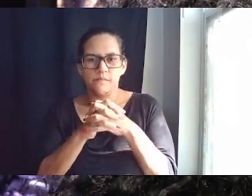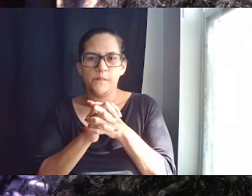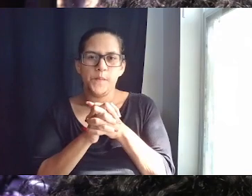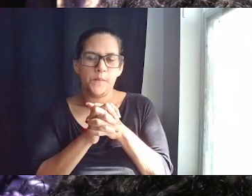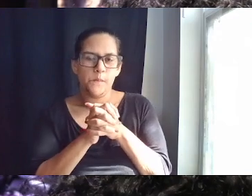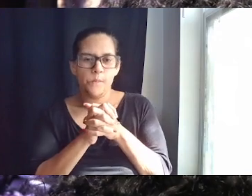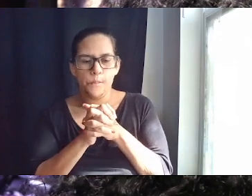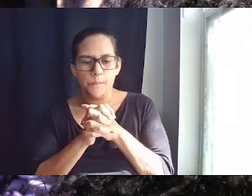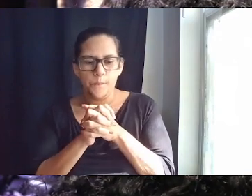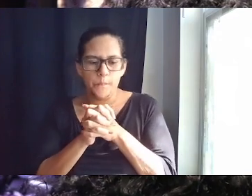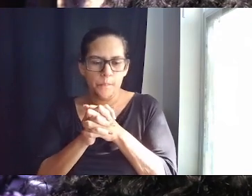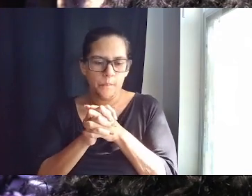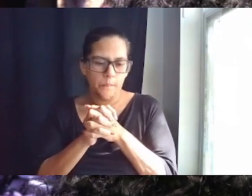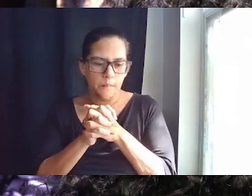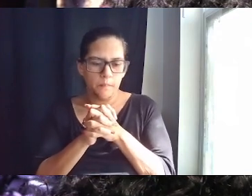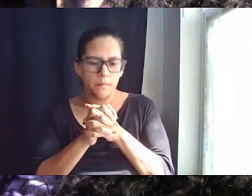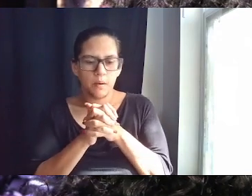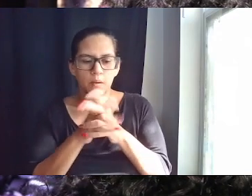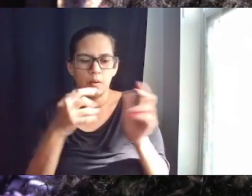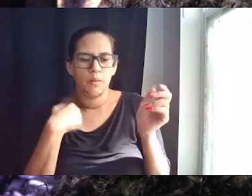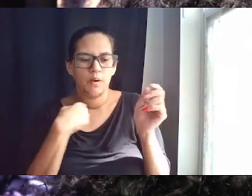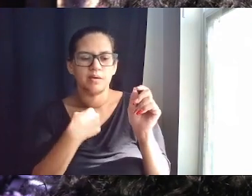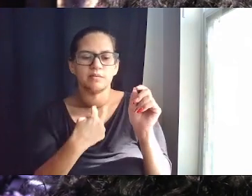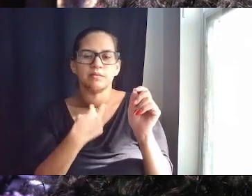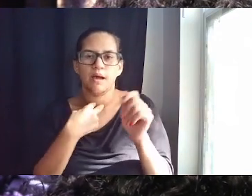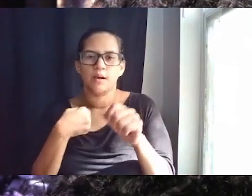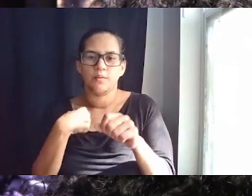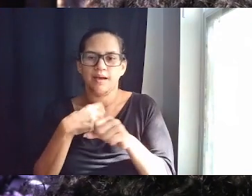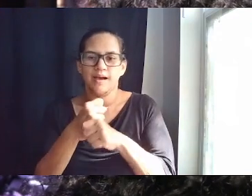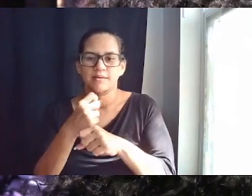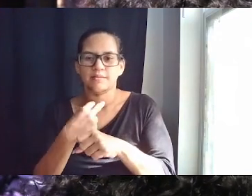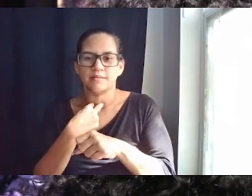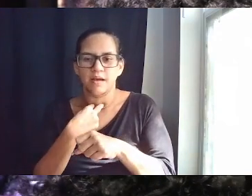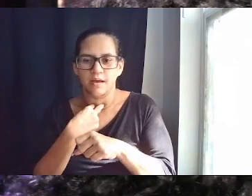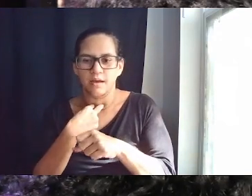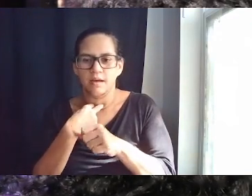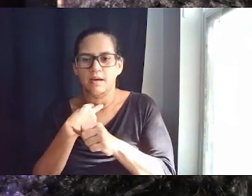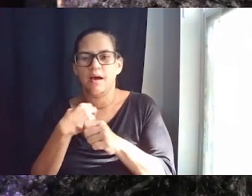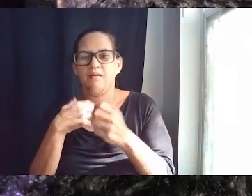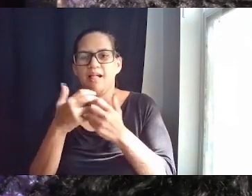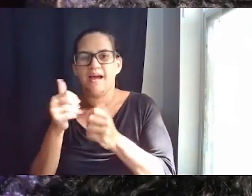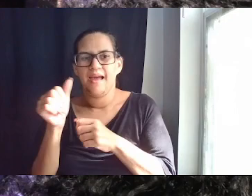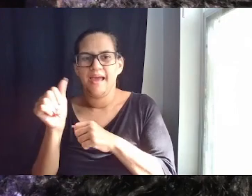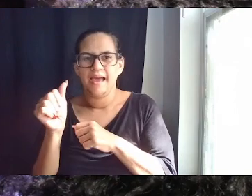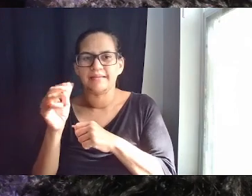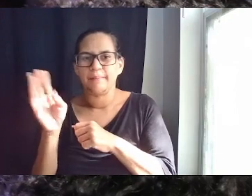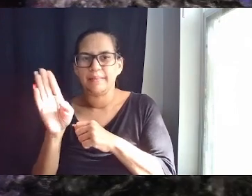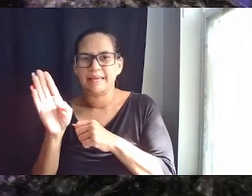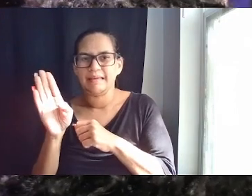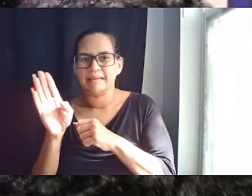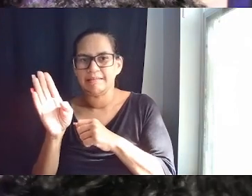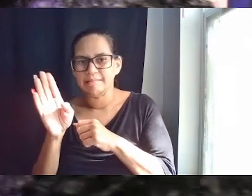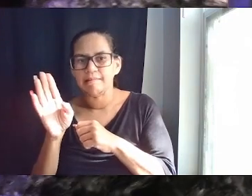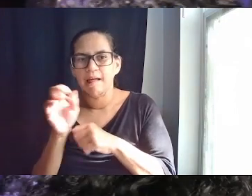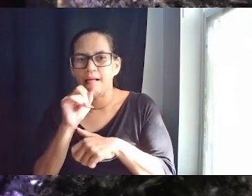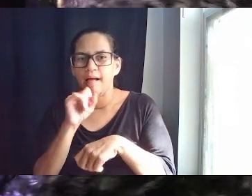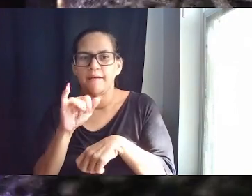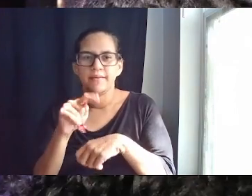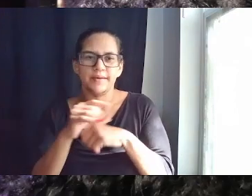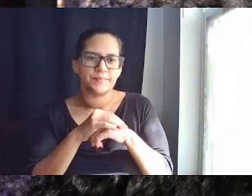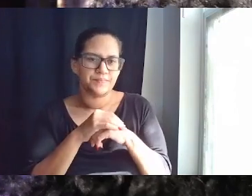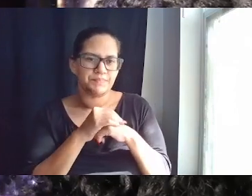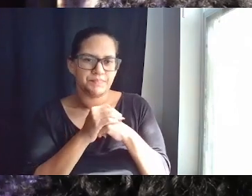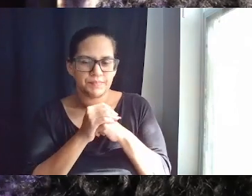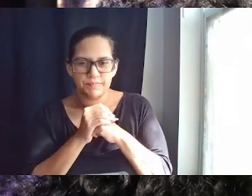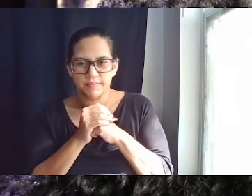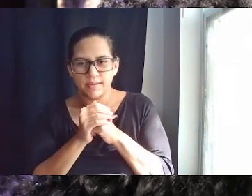Yeah, we're stuck. We got stuck. There's a lot of A's and B's here. I love it. The